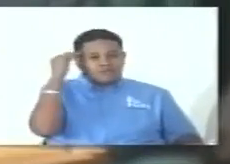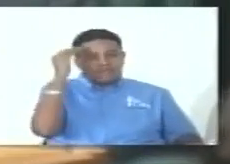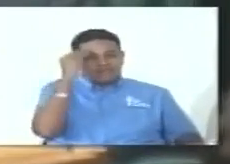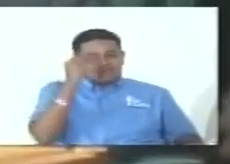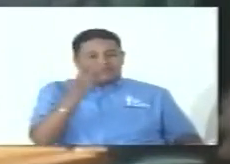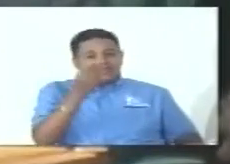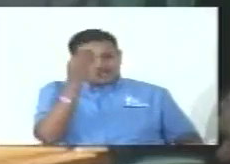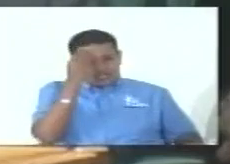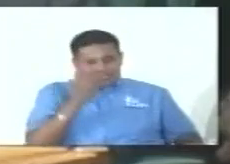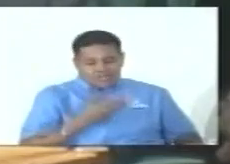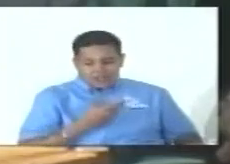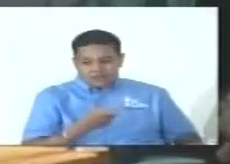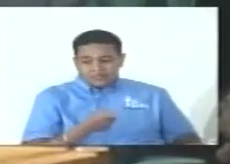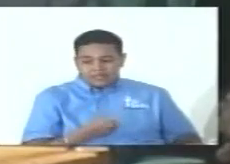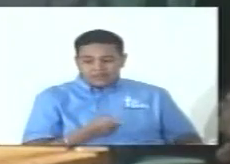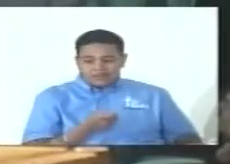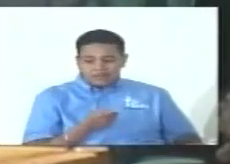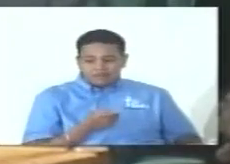me,